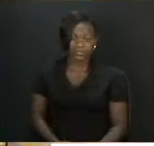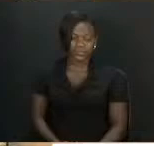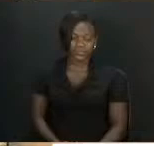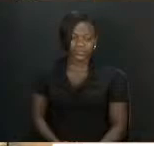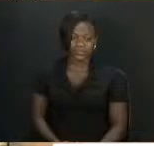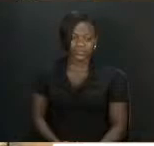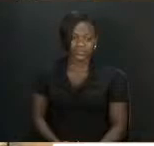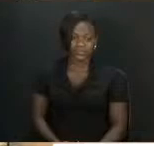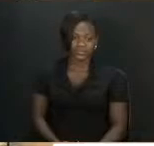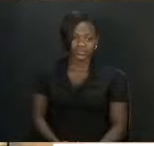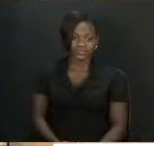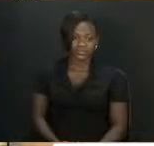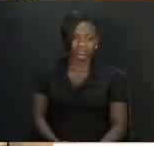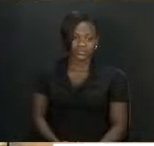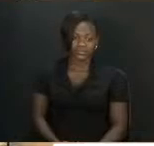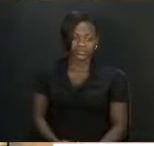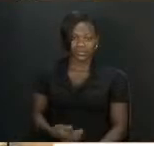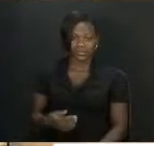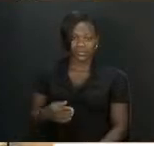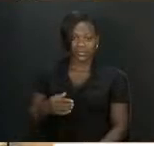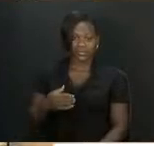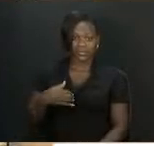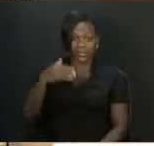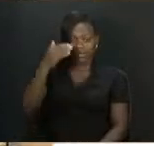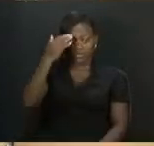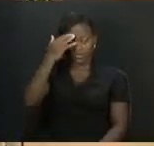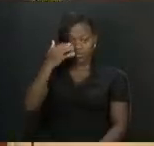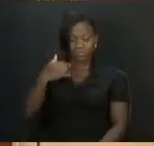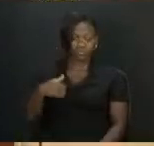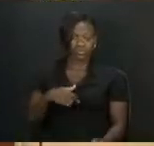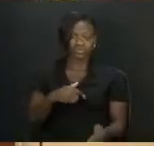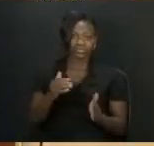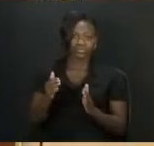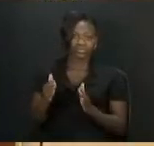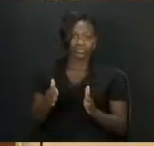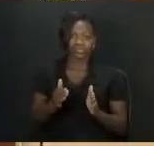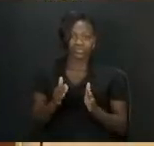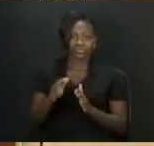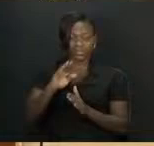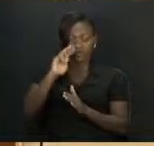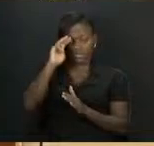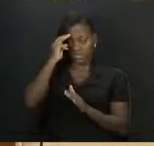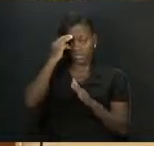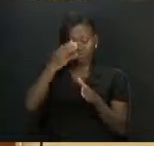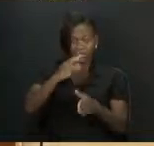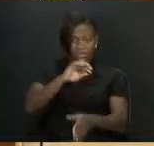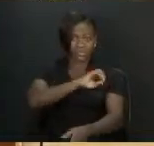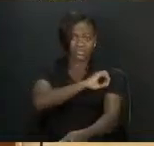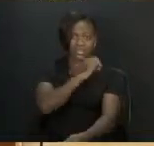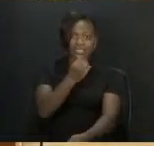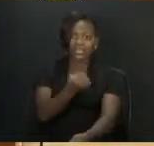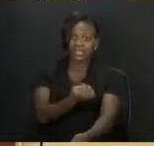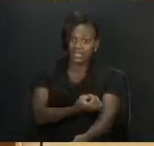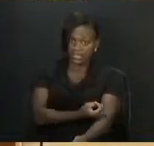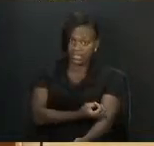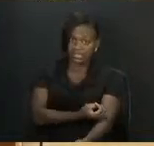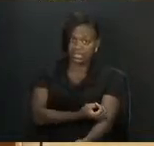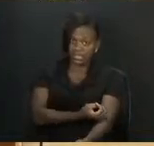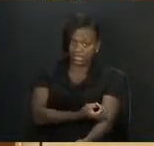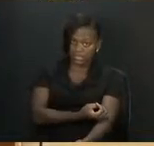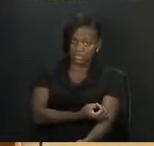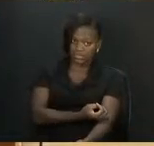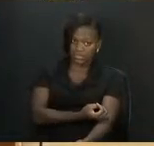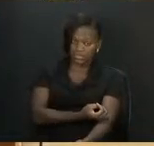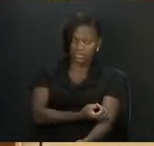Speaker, I'm aware the House had programmed the Minister for Energy and Green Transition